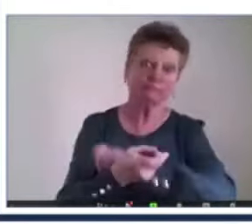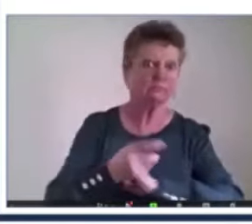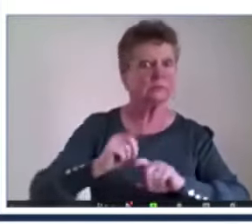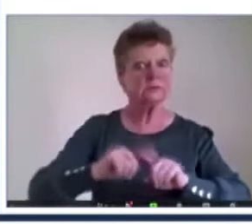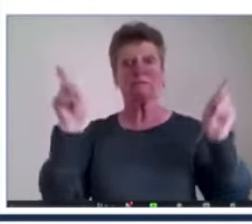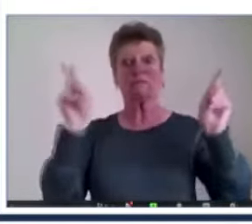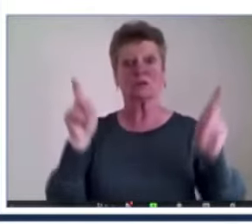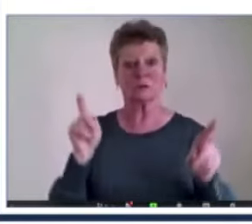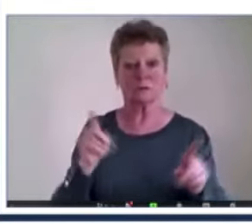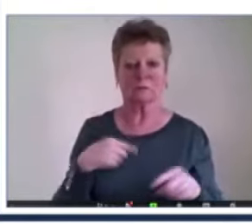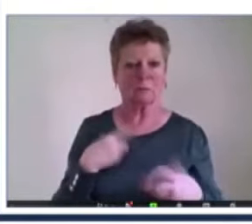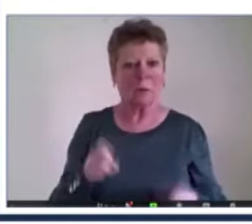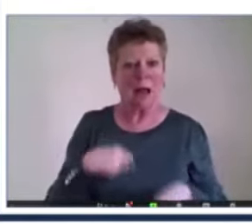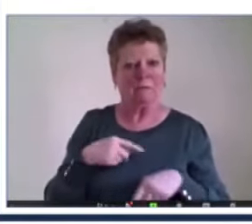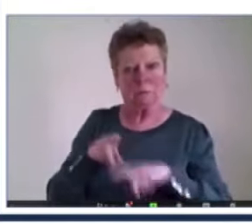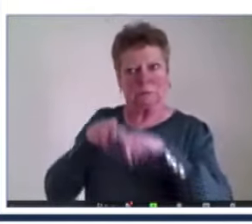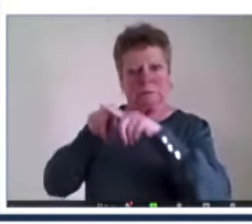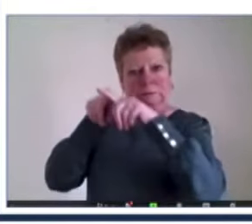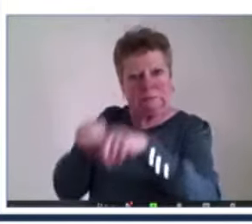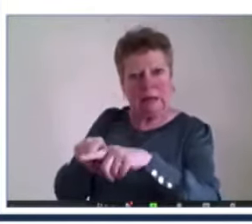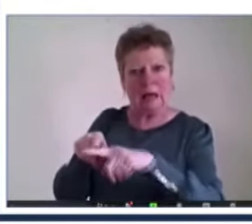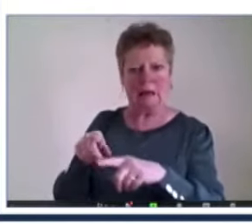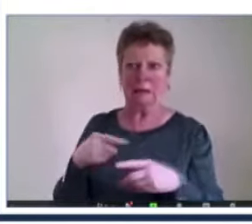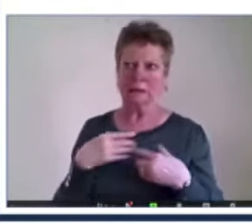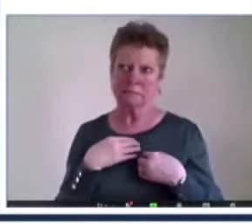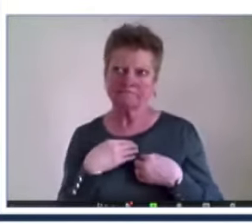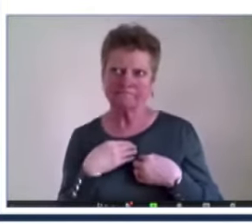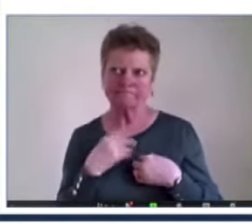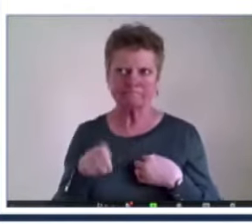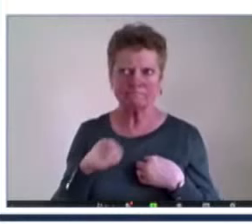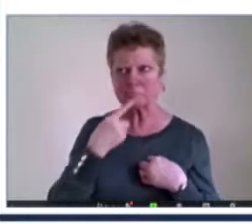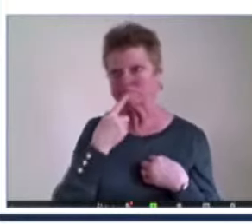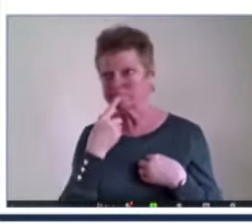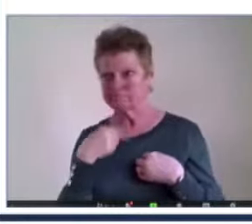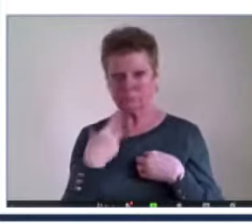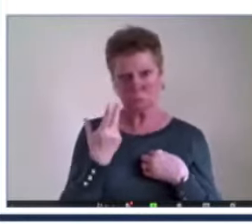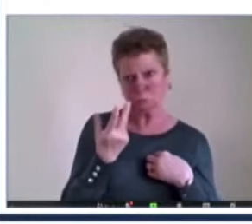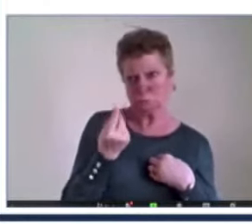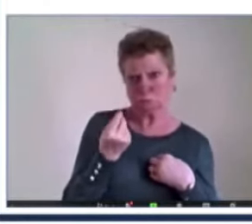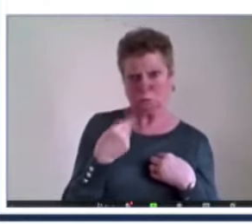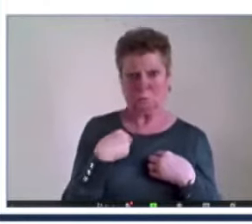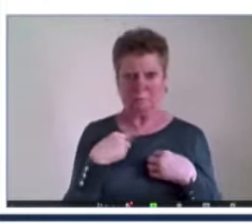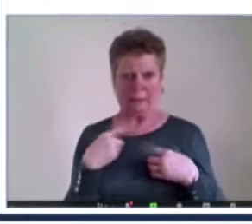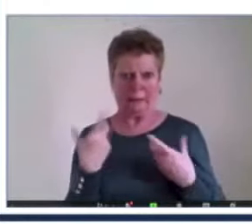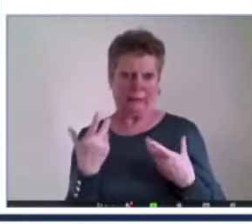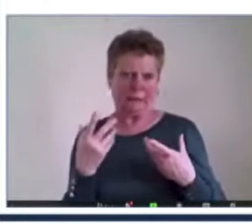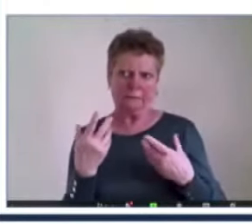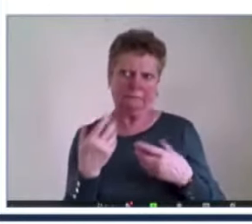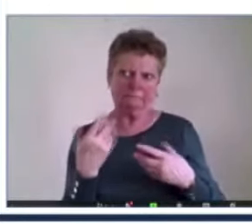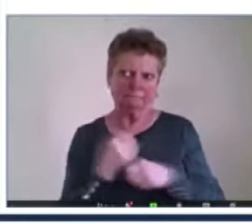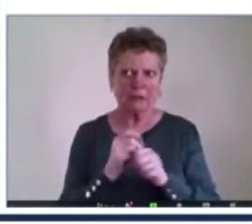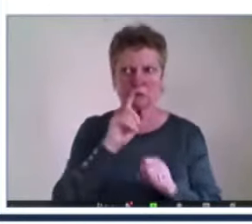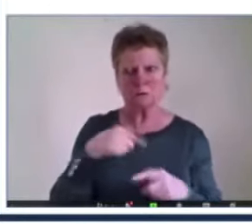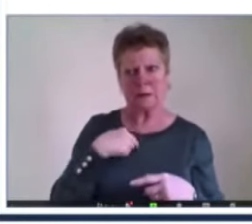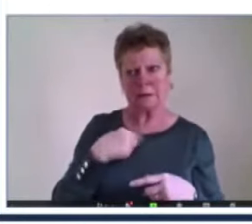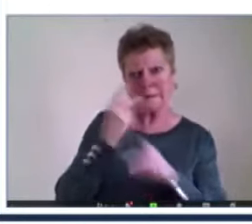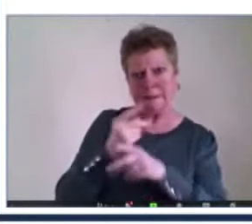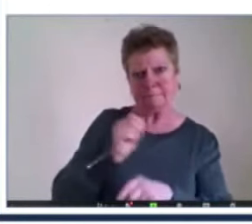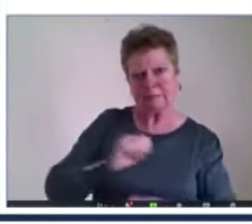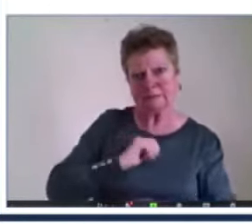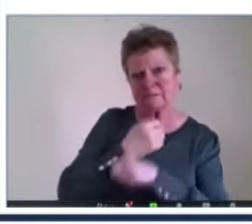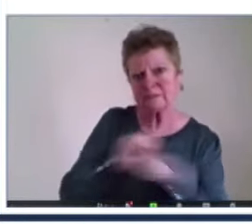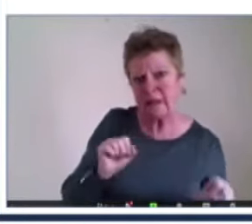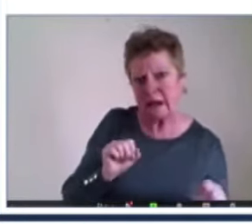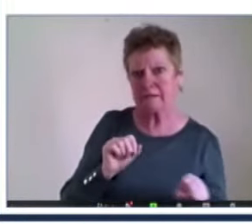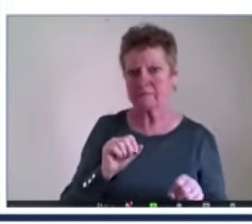going to be relying on what choices we have to make to help keep ourselves safe and others safe, but without the more